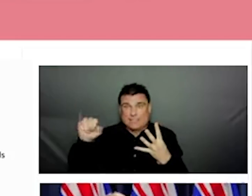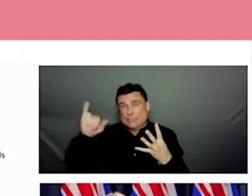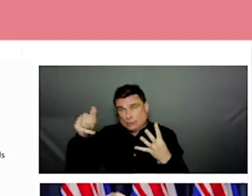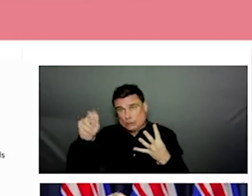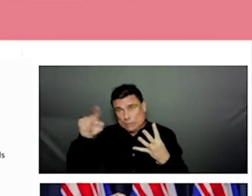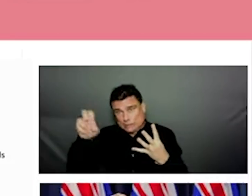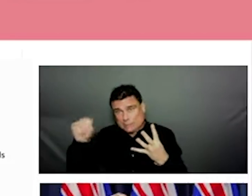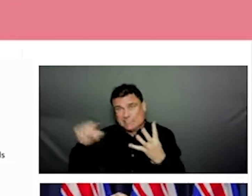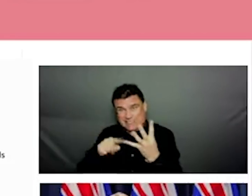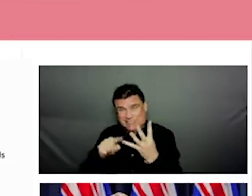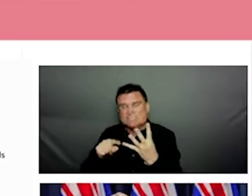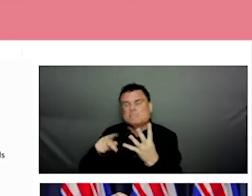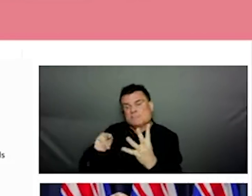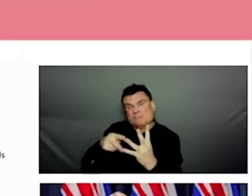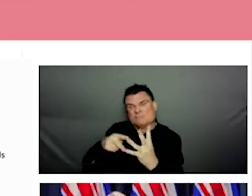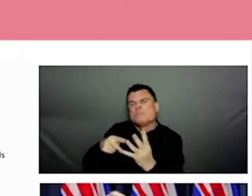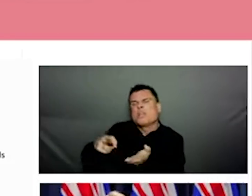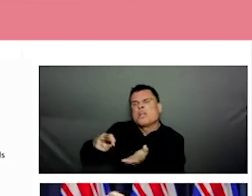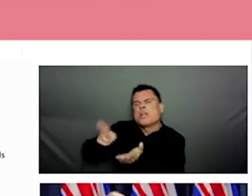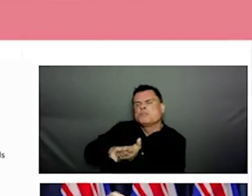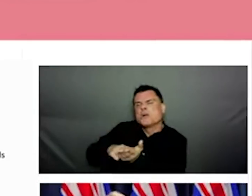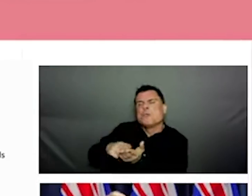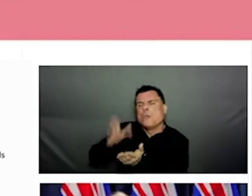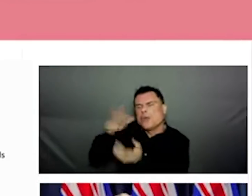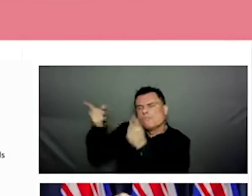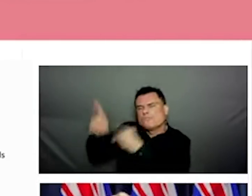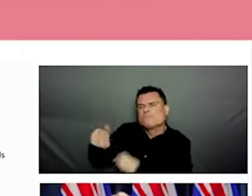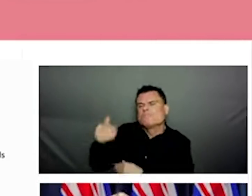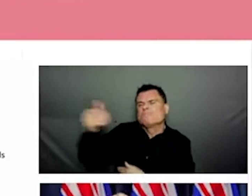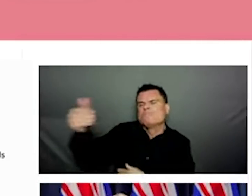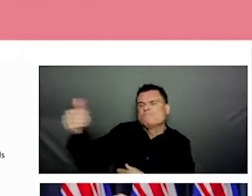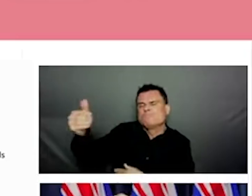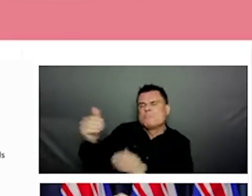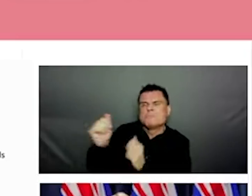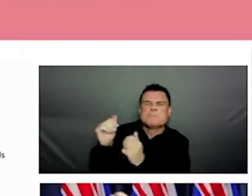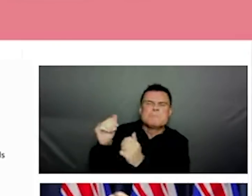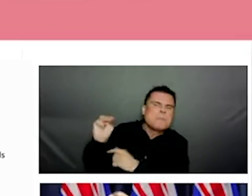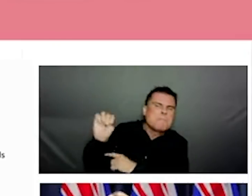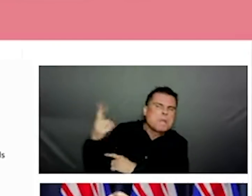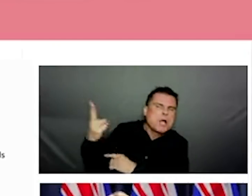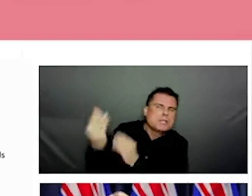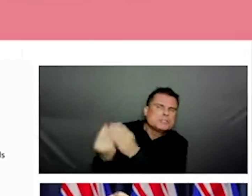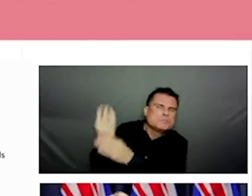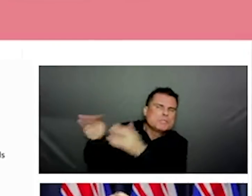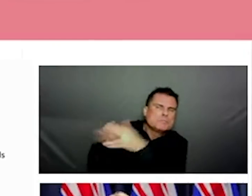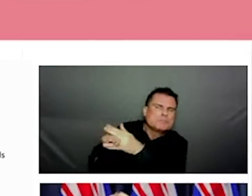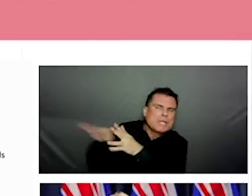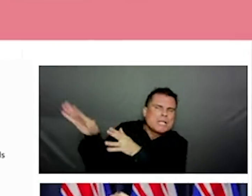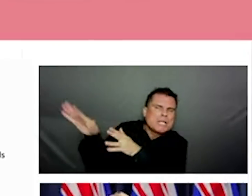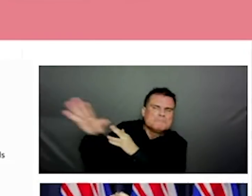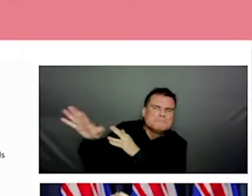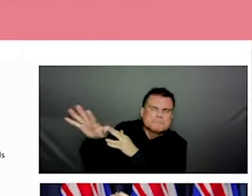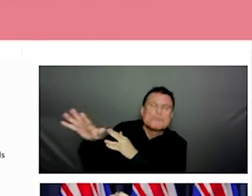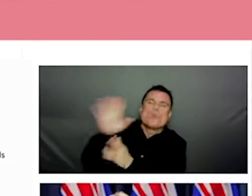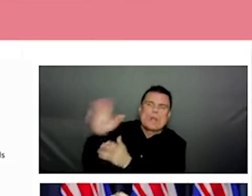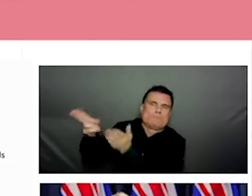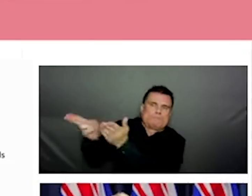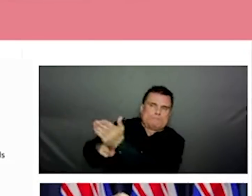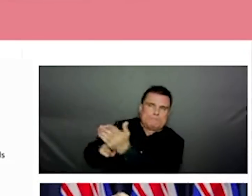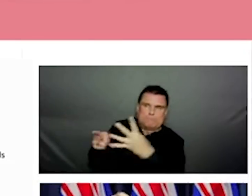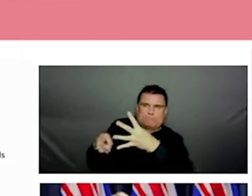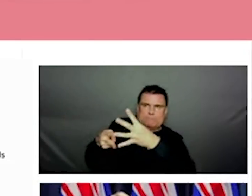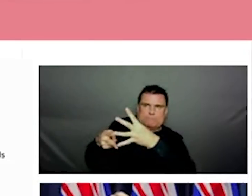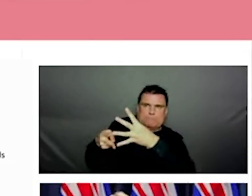lot of unknowns still about those vaccines, although we are, of course, hopeful. The AstraZeneca vaccine, as we know, is